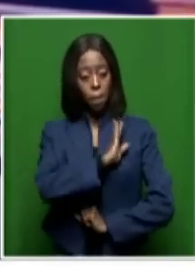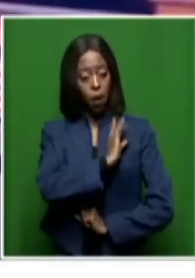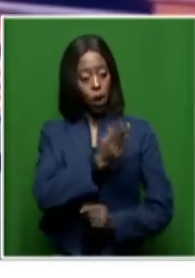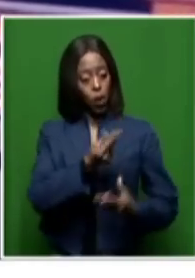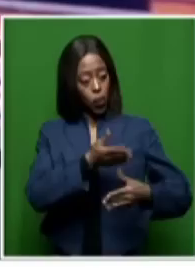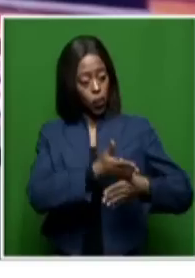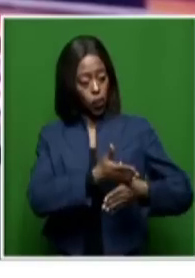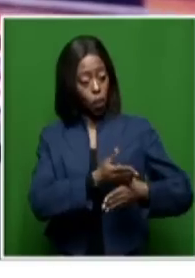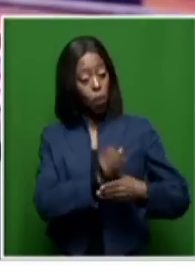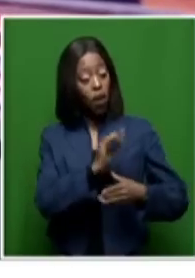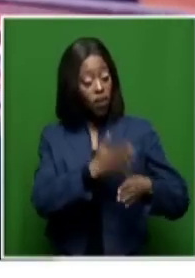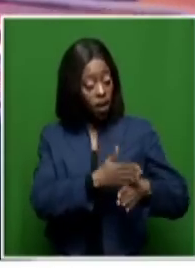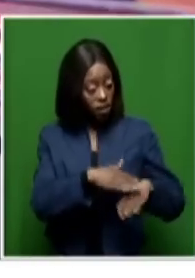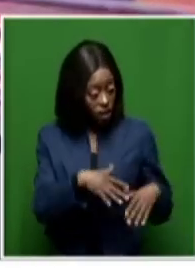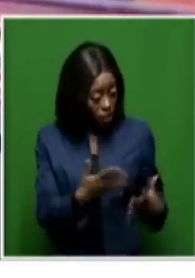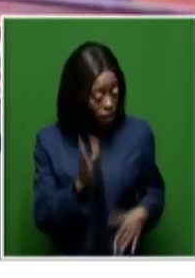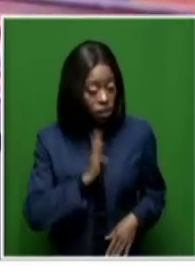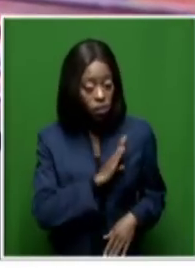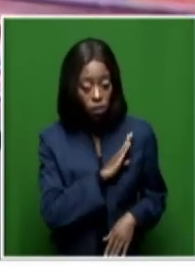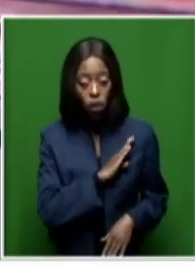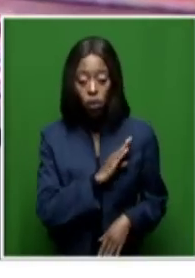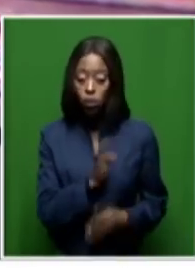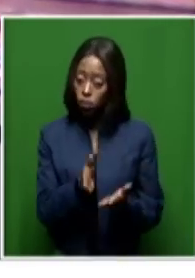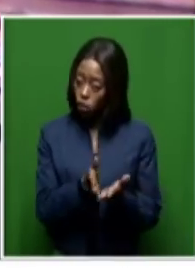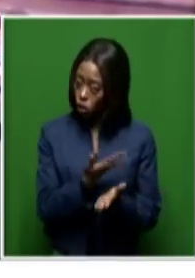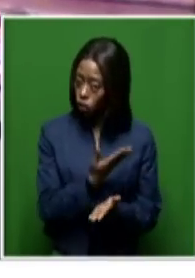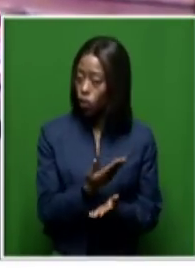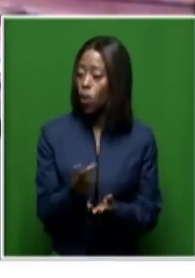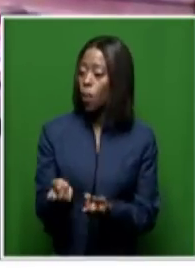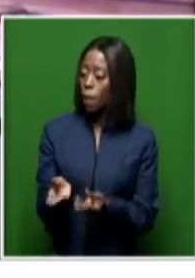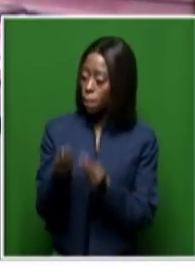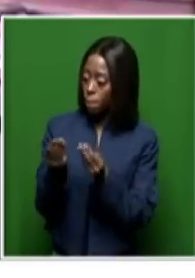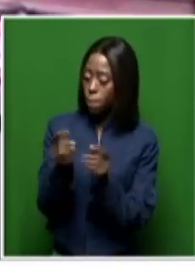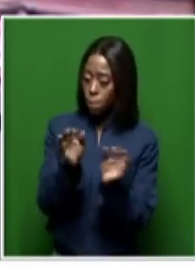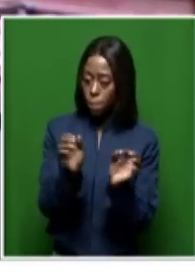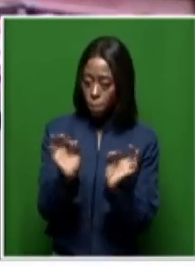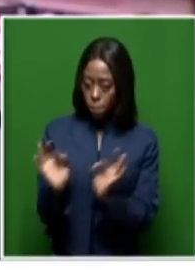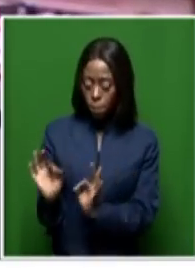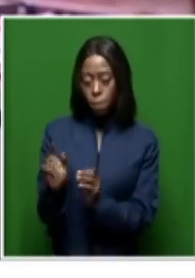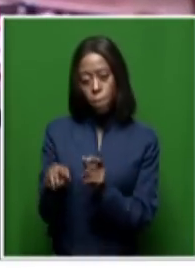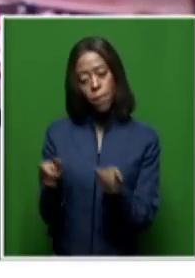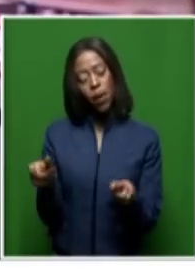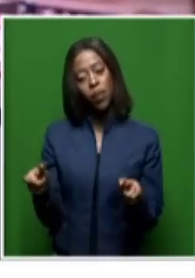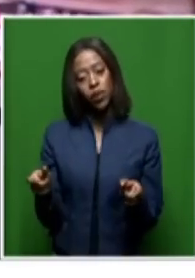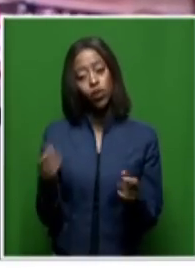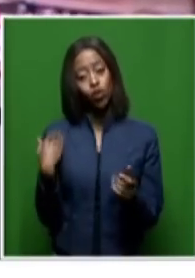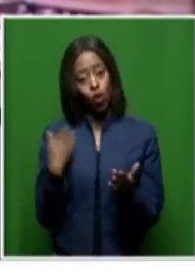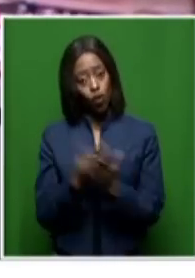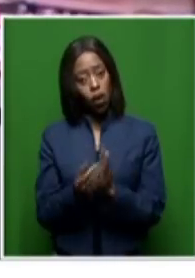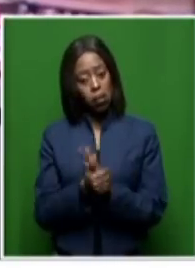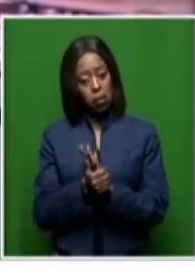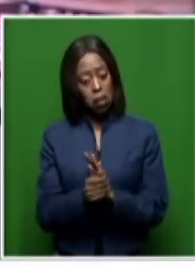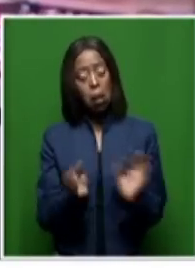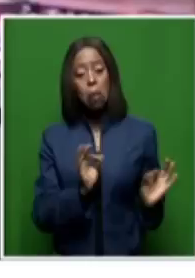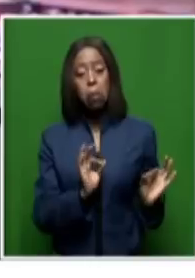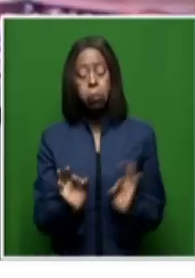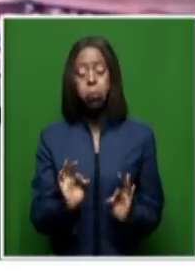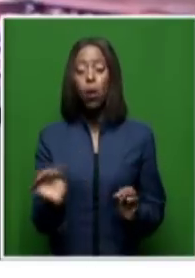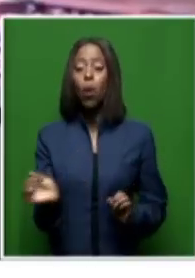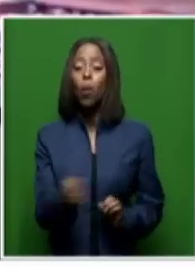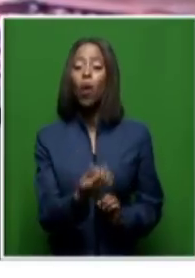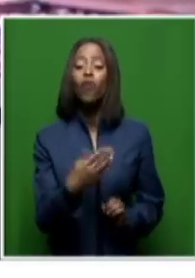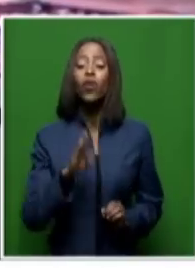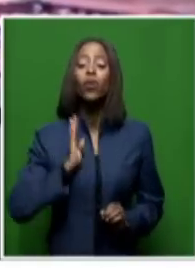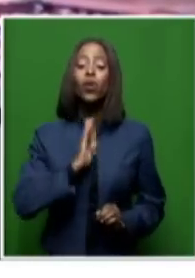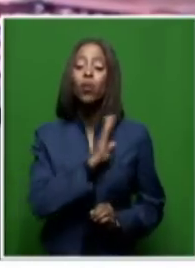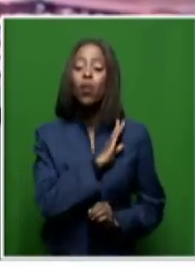job. If it doesn't do its job, we'll get the right people. I believe we do have the right people, the right skills that we deployed with the